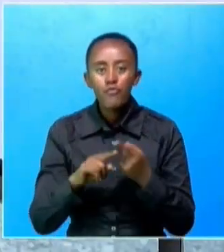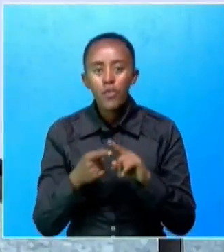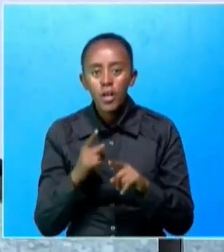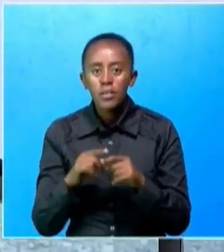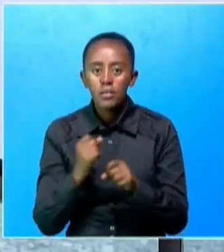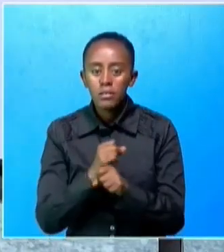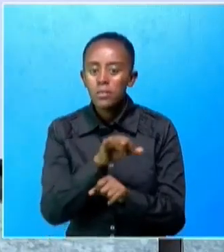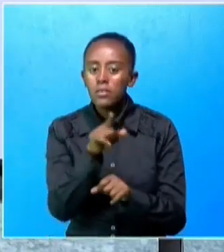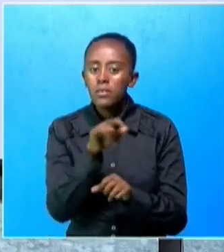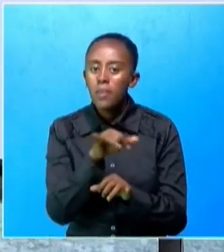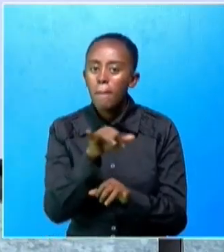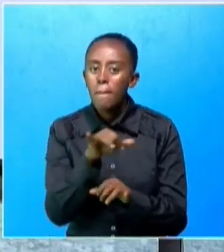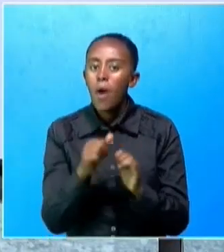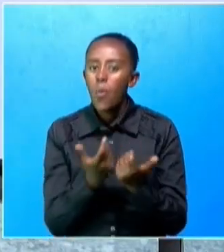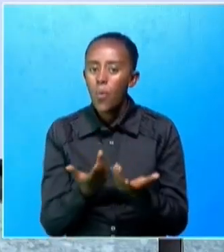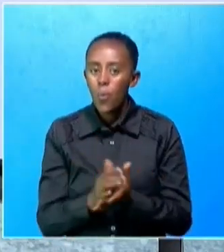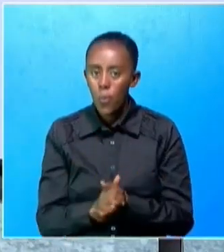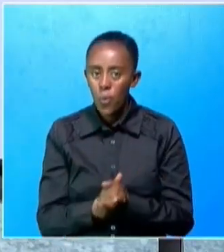his activity?